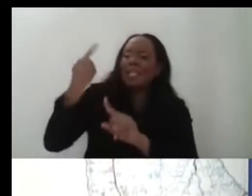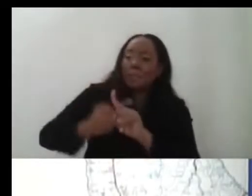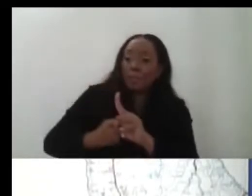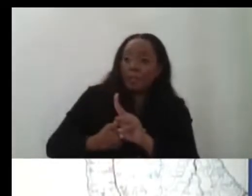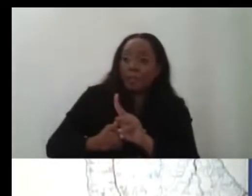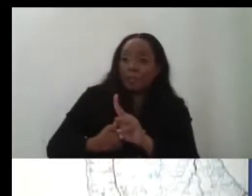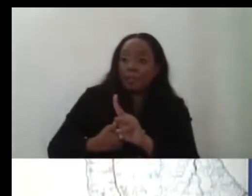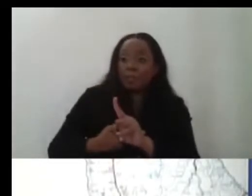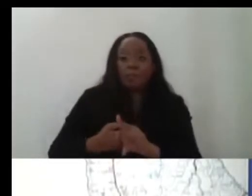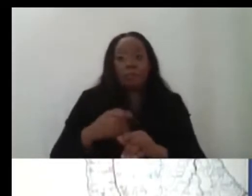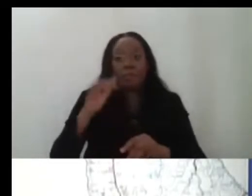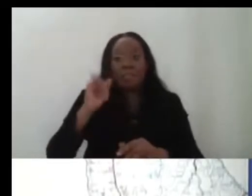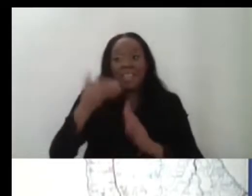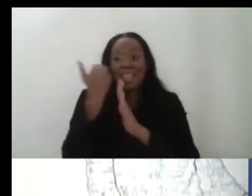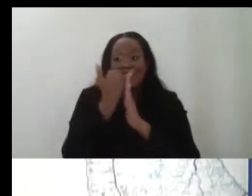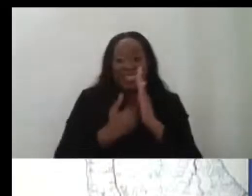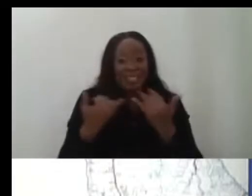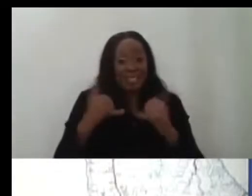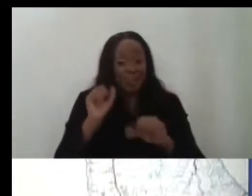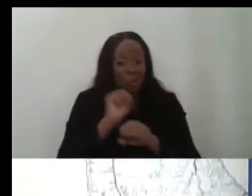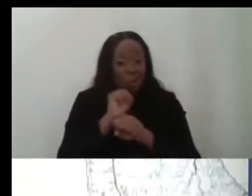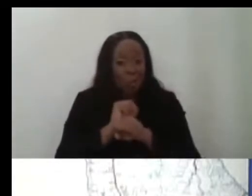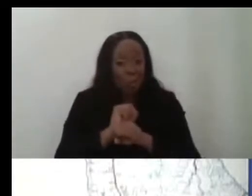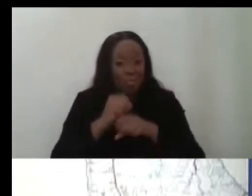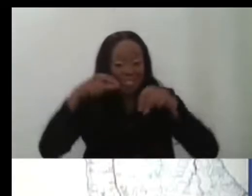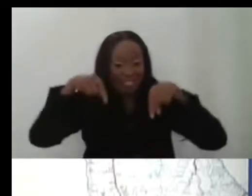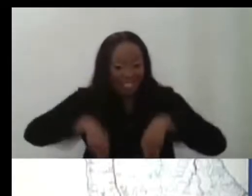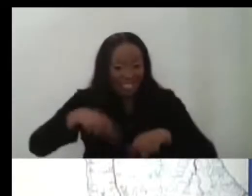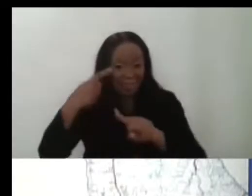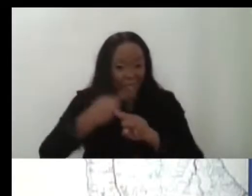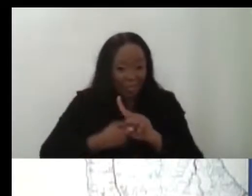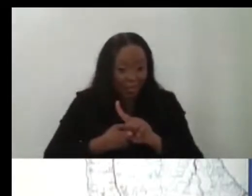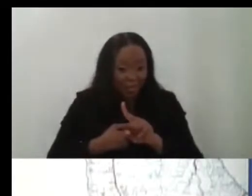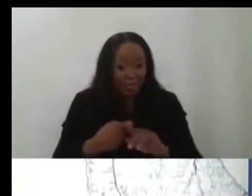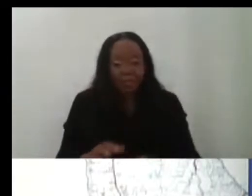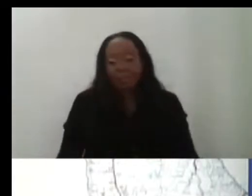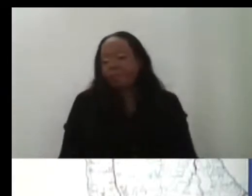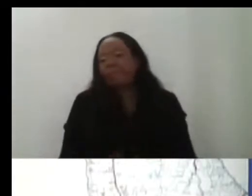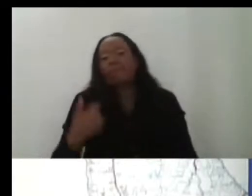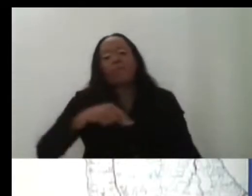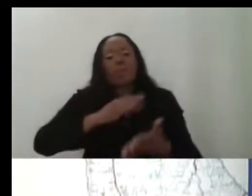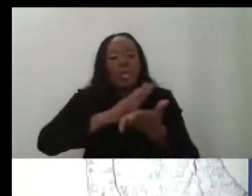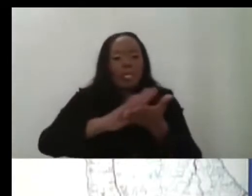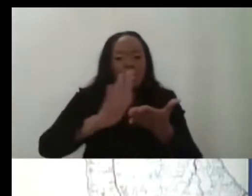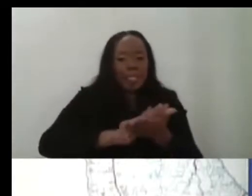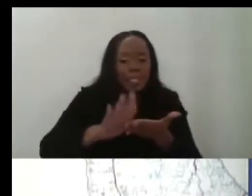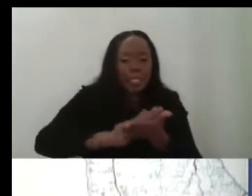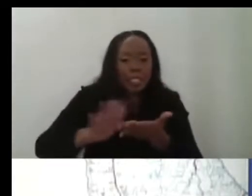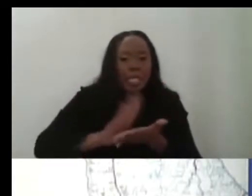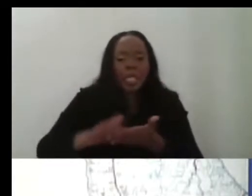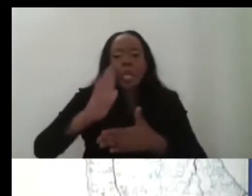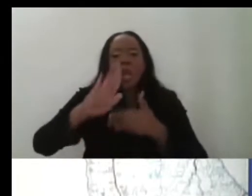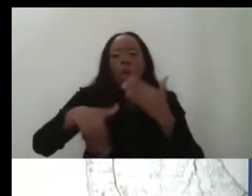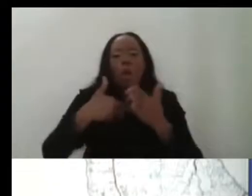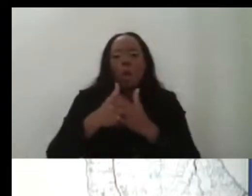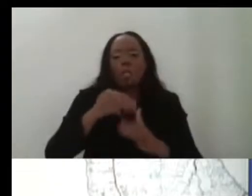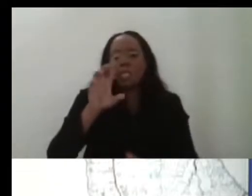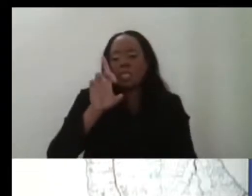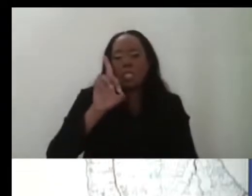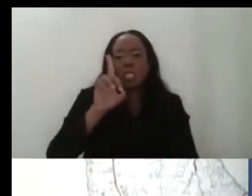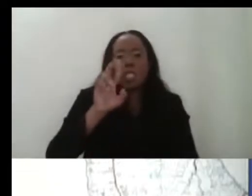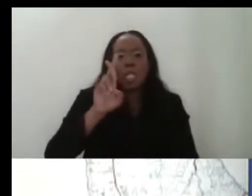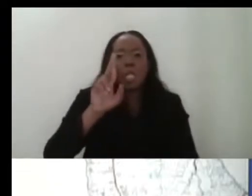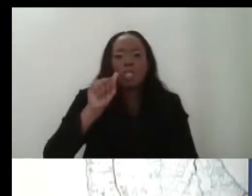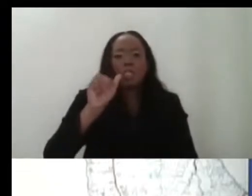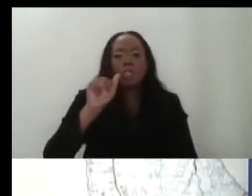the big team meets again. And we do go on a massive drain clearing, flushing of the drains in Bridgetown,